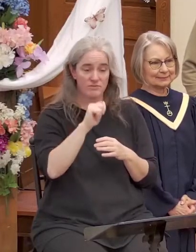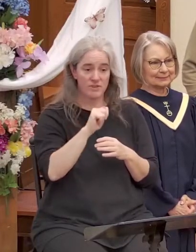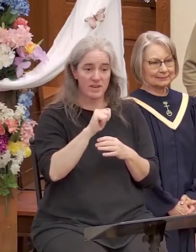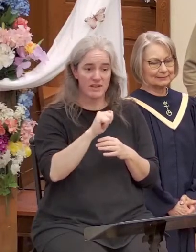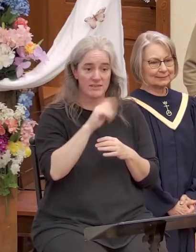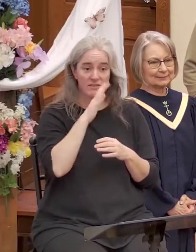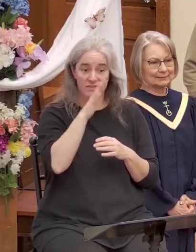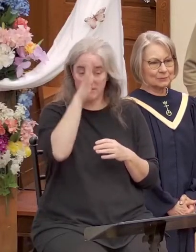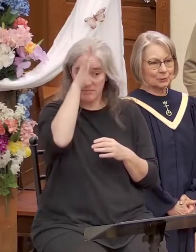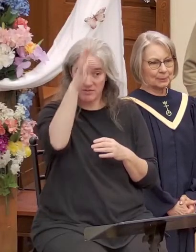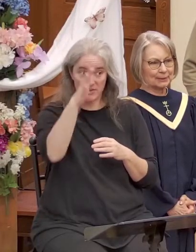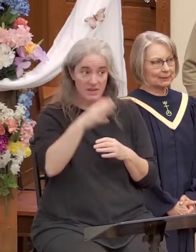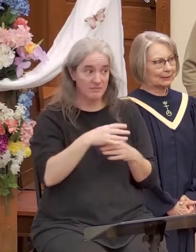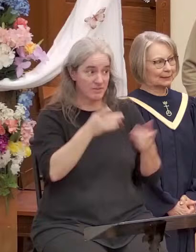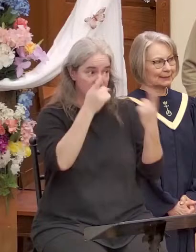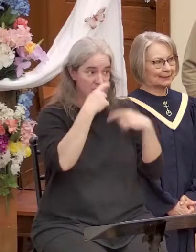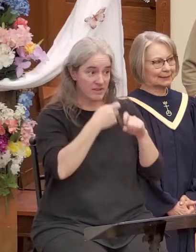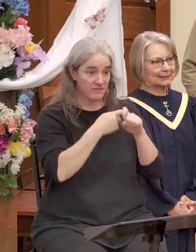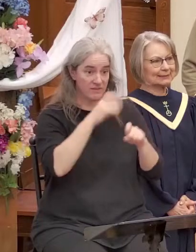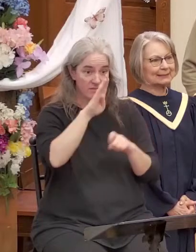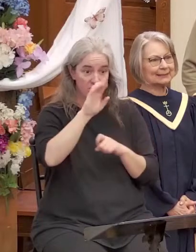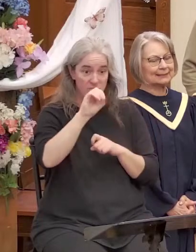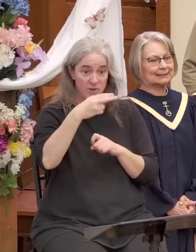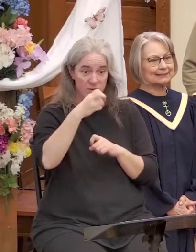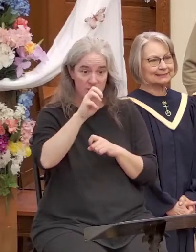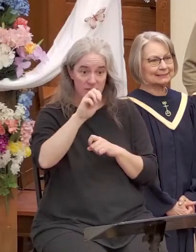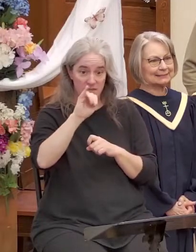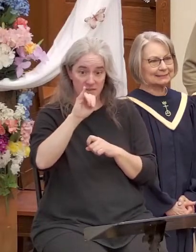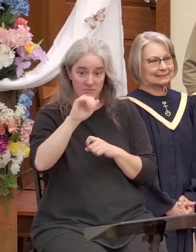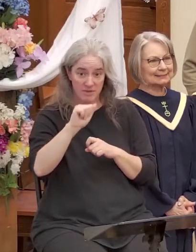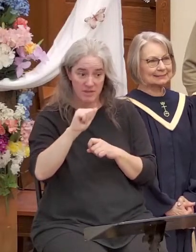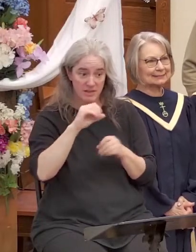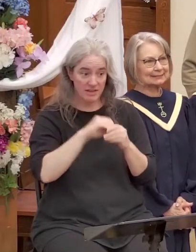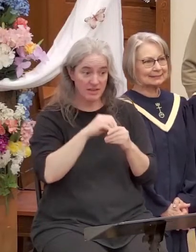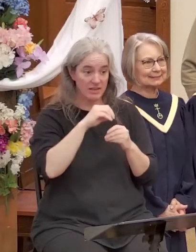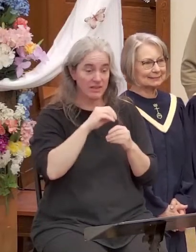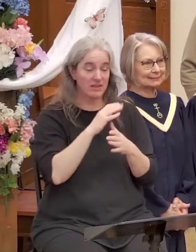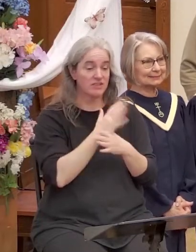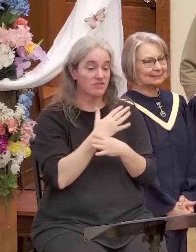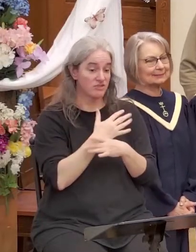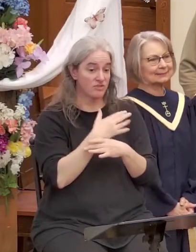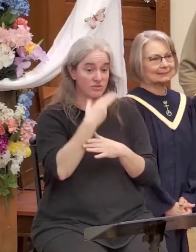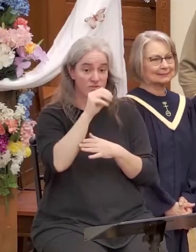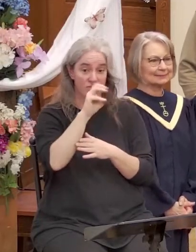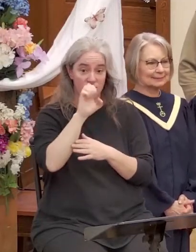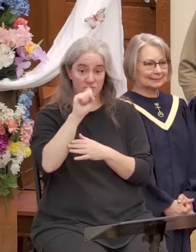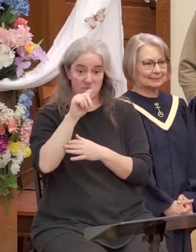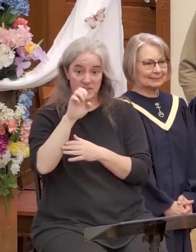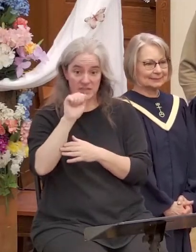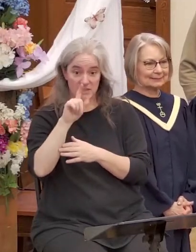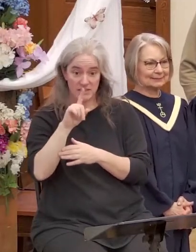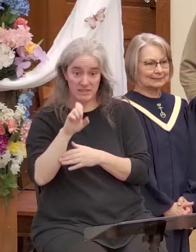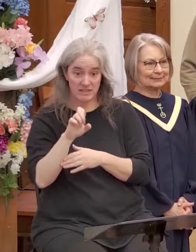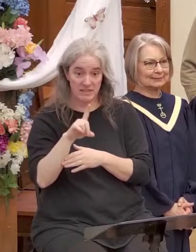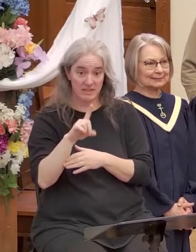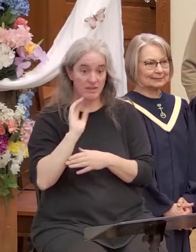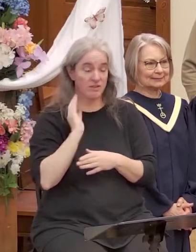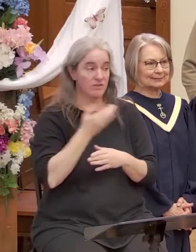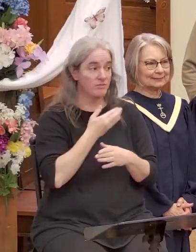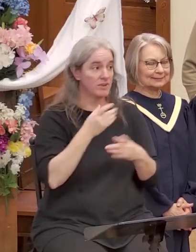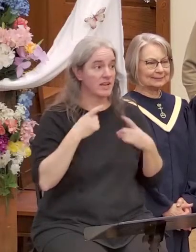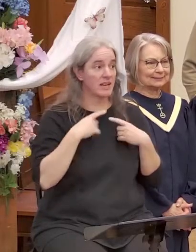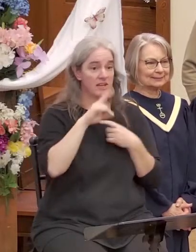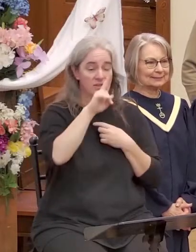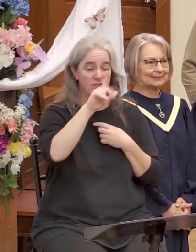from Bohemia in Germany, homesteaded that. We have Ulysses S. Grant's signature on the homestead